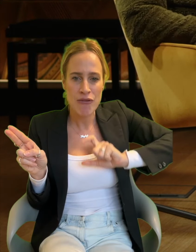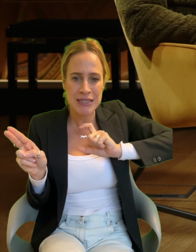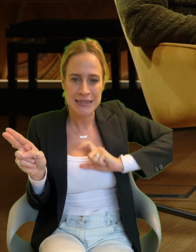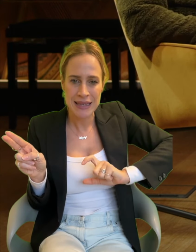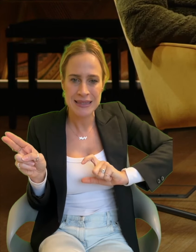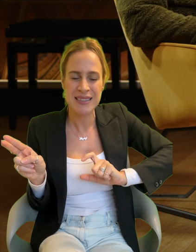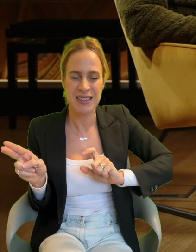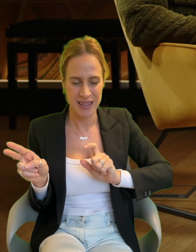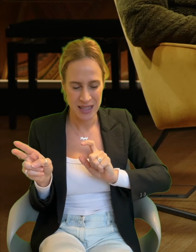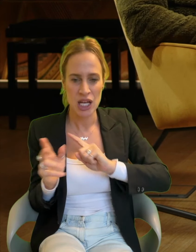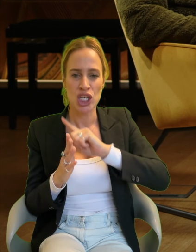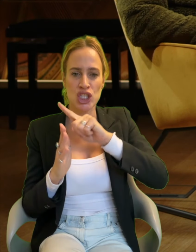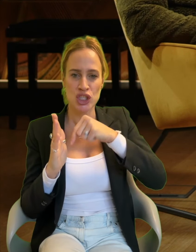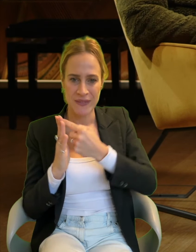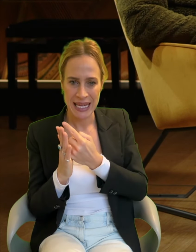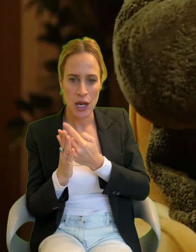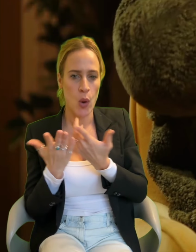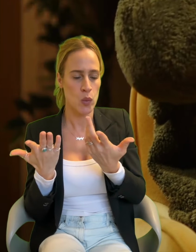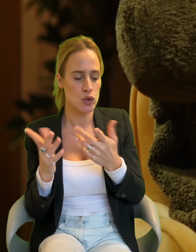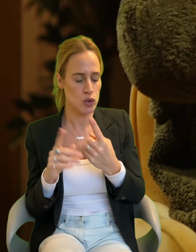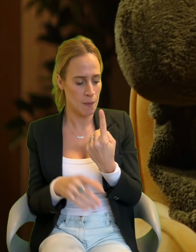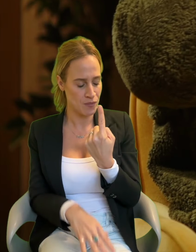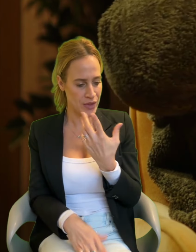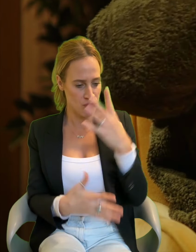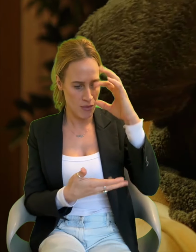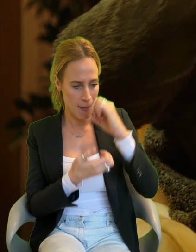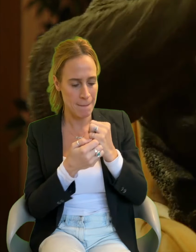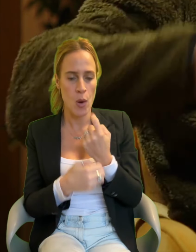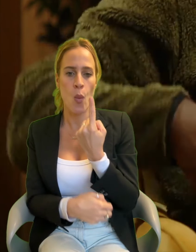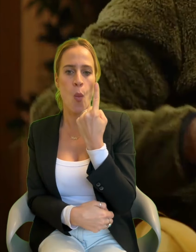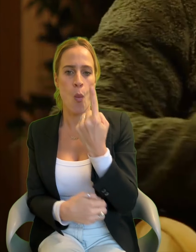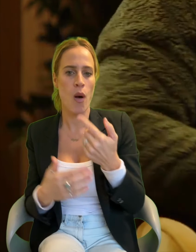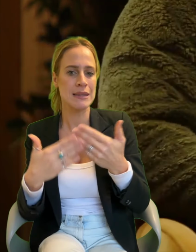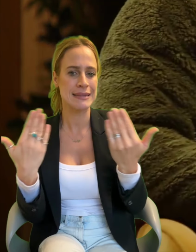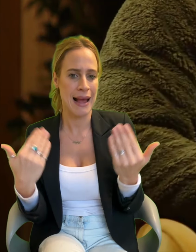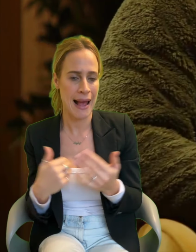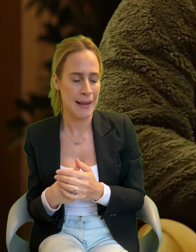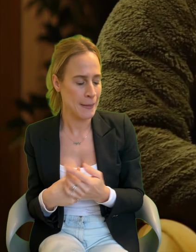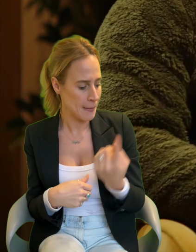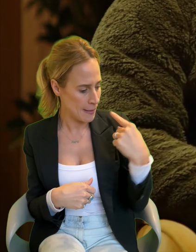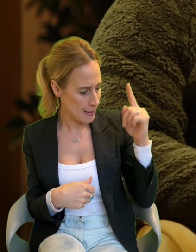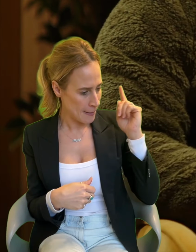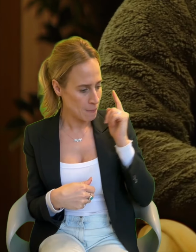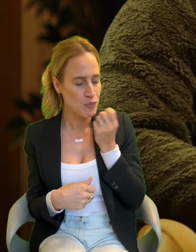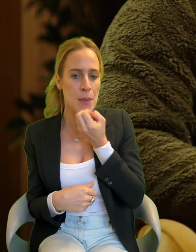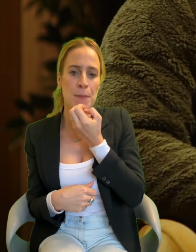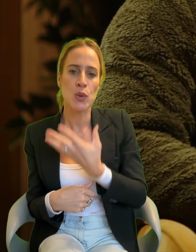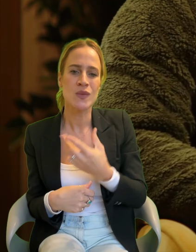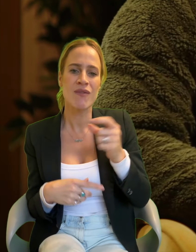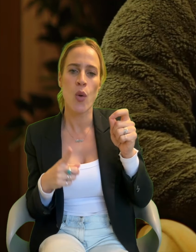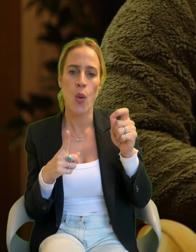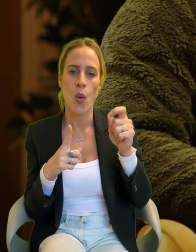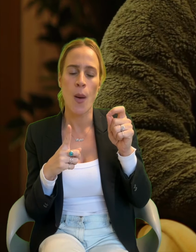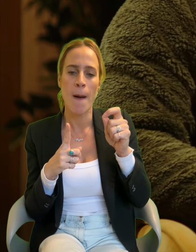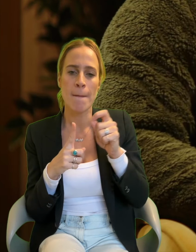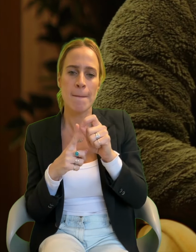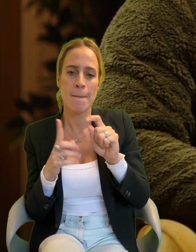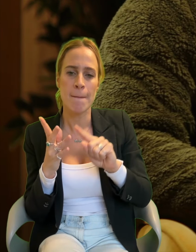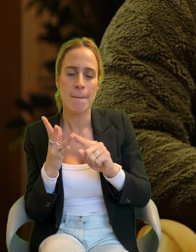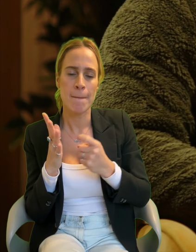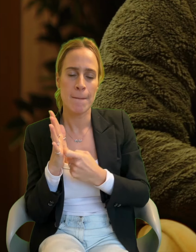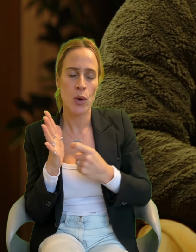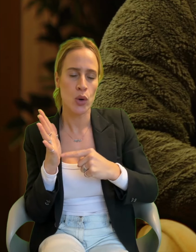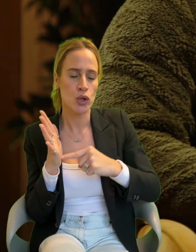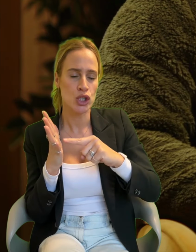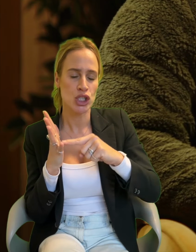modes of Javeno. Yeah. So I remember one day, one of my ladies, beautiful Portuguese lady, battling